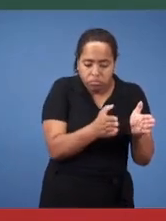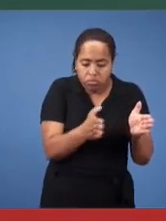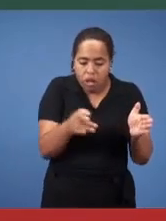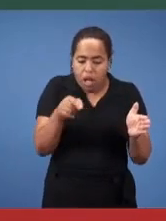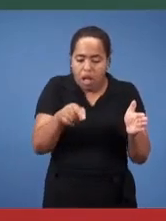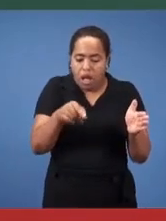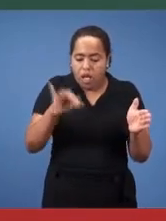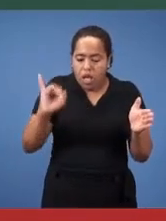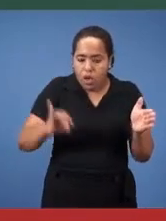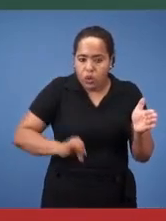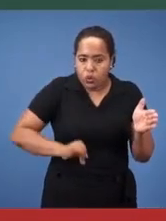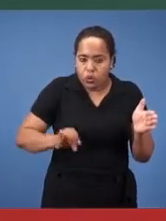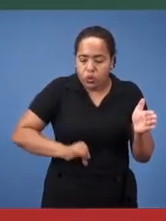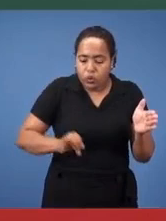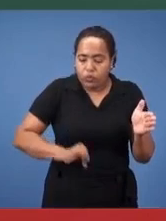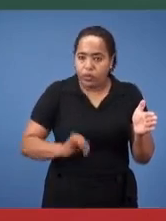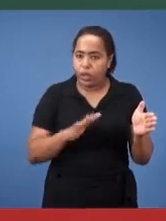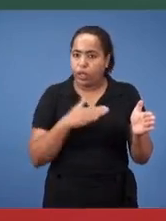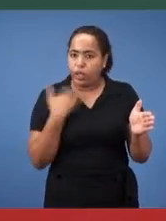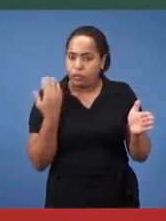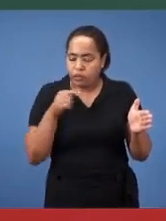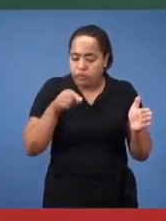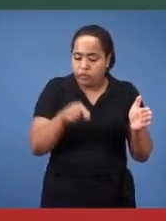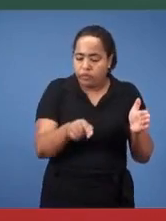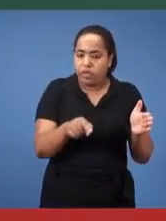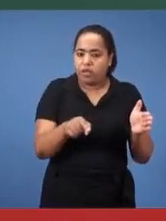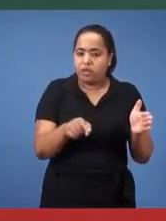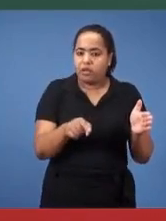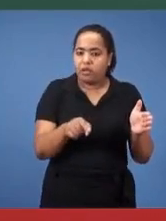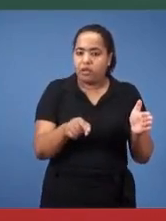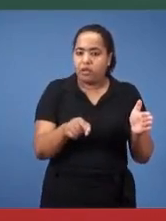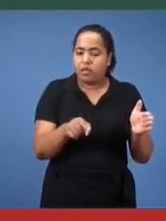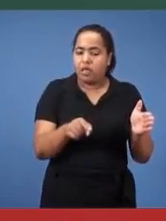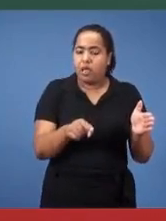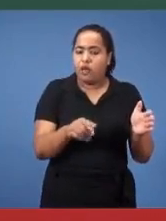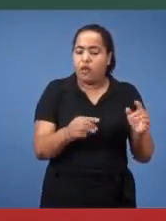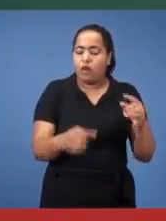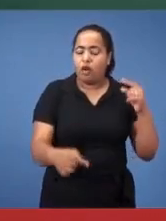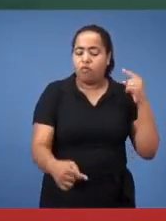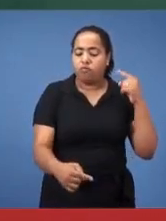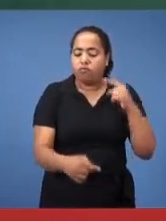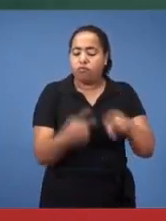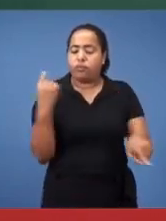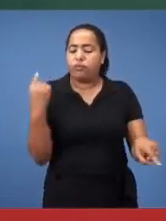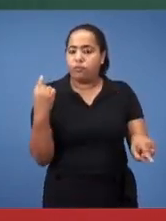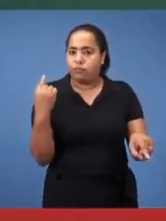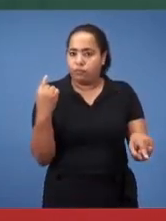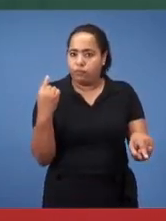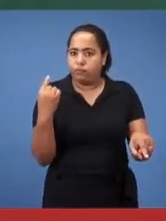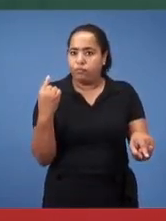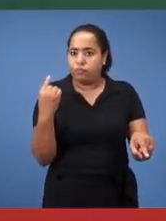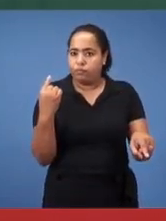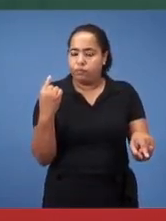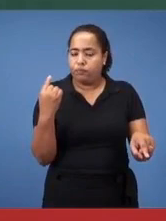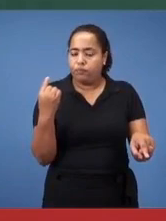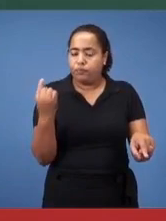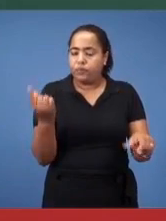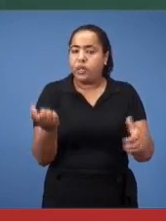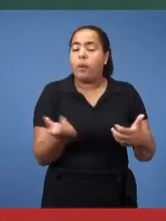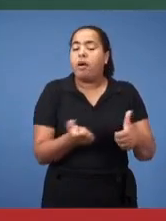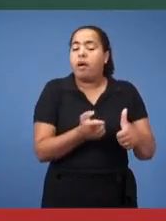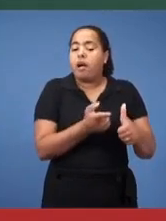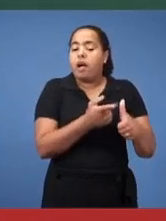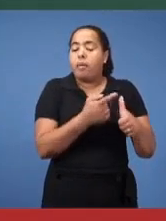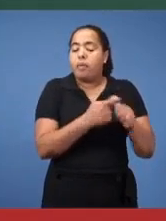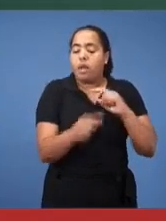it begins the suffering and its death here. They said, we're going to finish the church. There was a great opposition. The